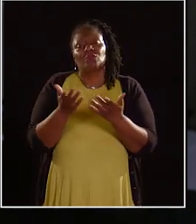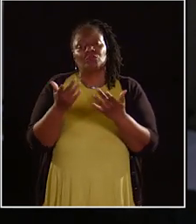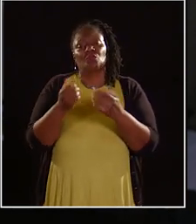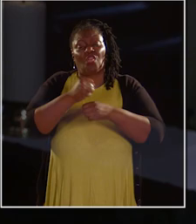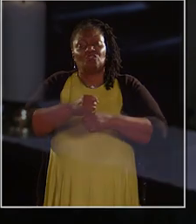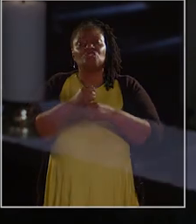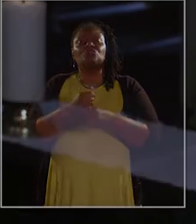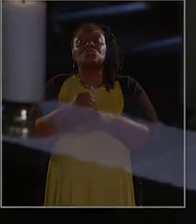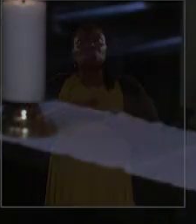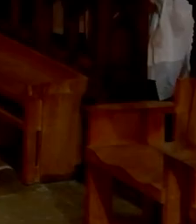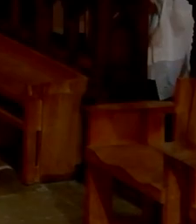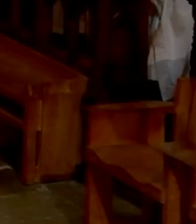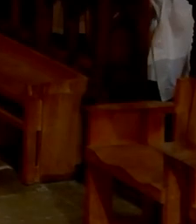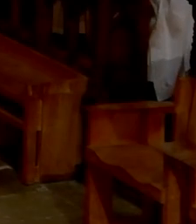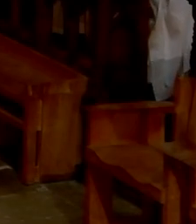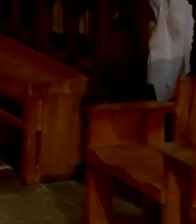Choir.